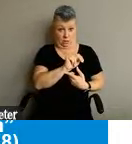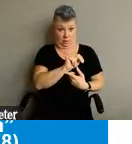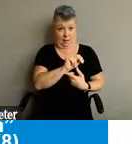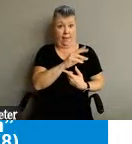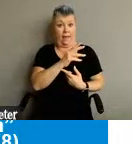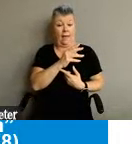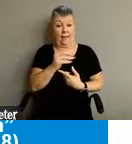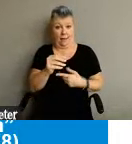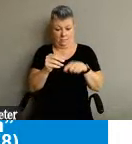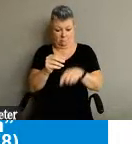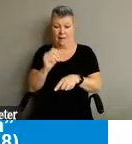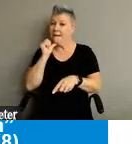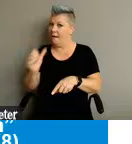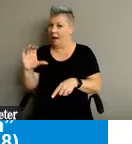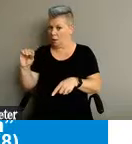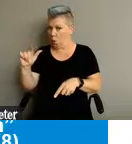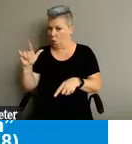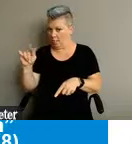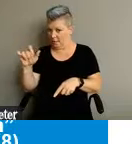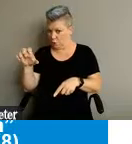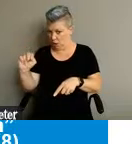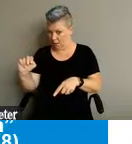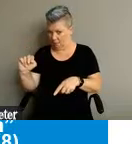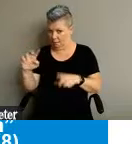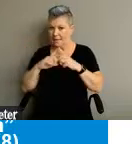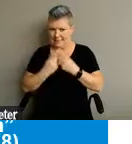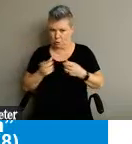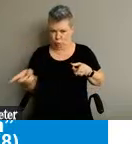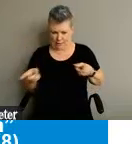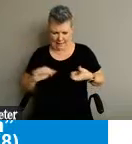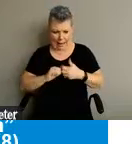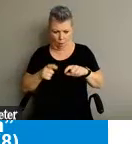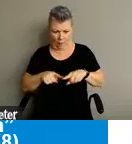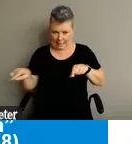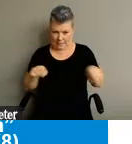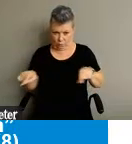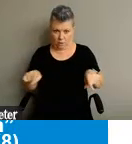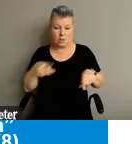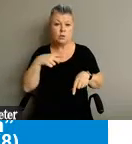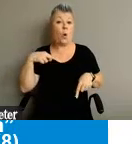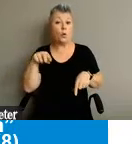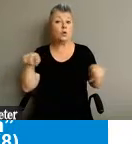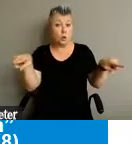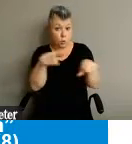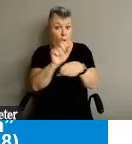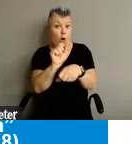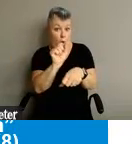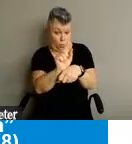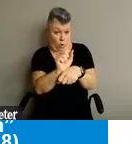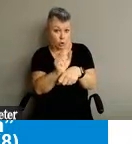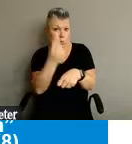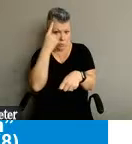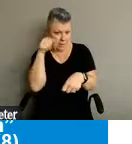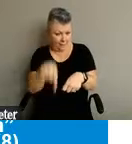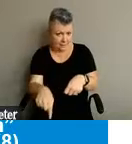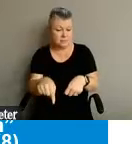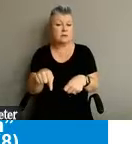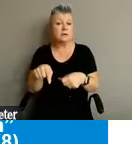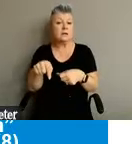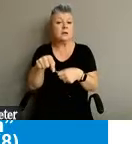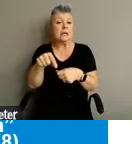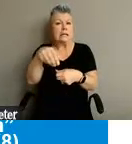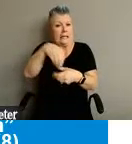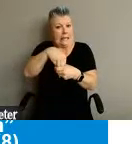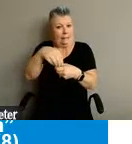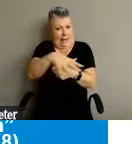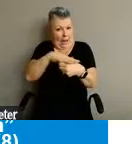And so you're going to do some work in this area today to ensure that you are equipped to know within the areas that you serve,